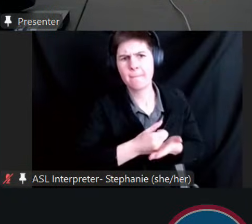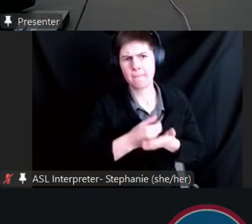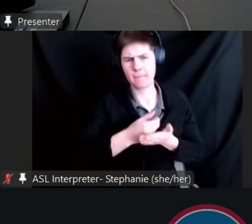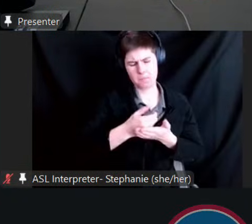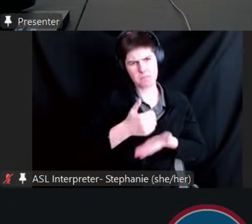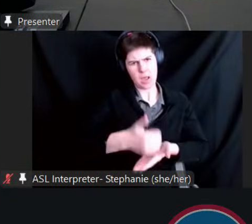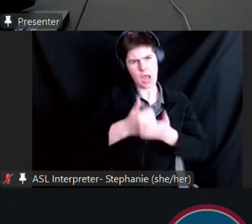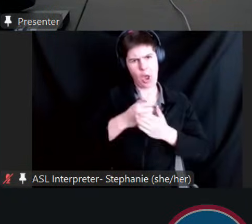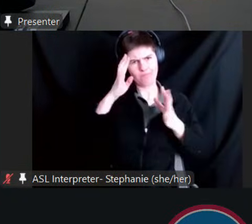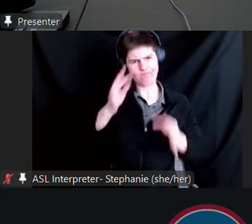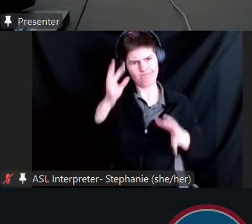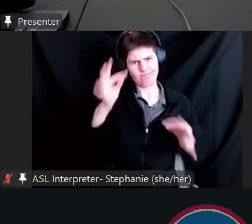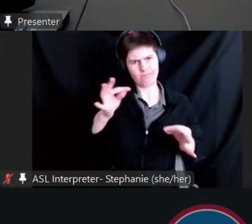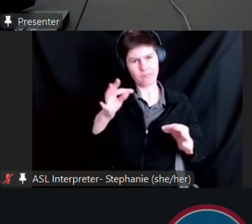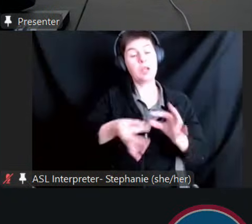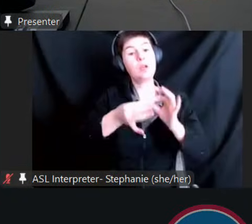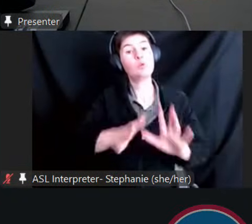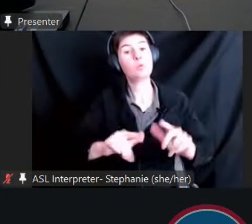forward.